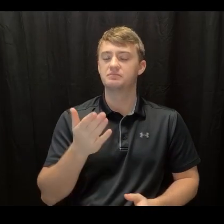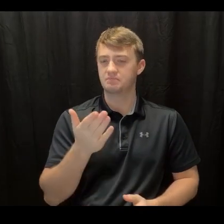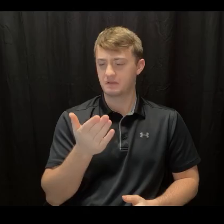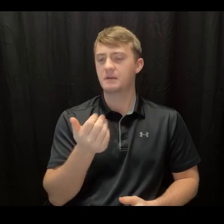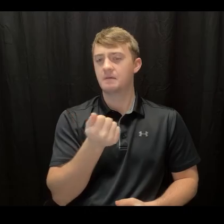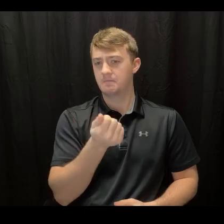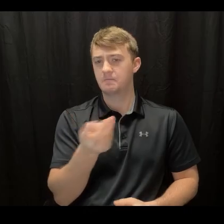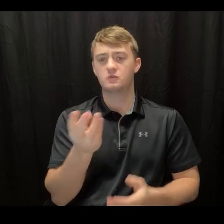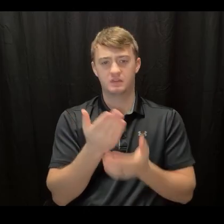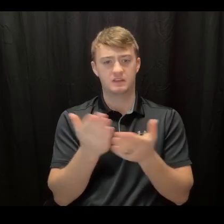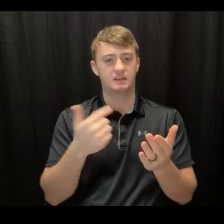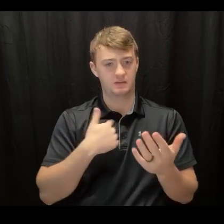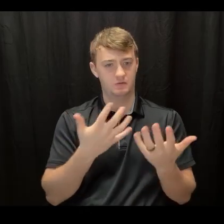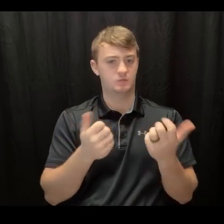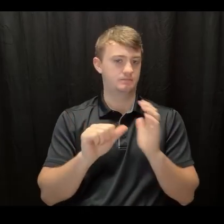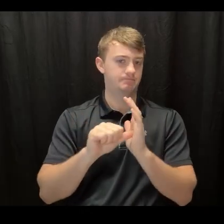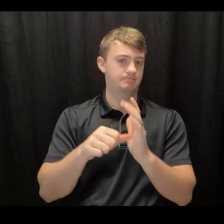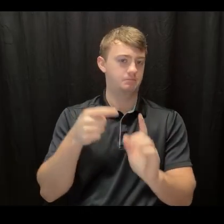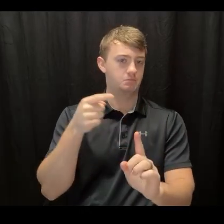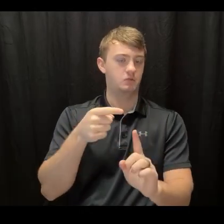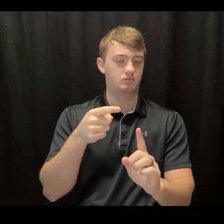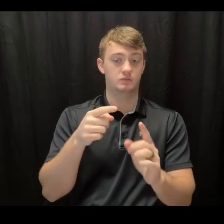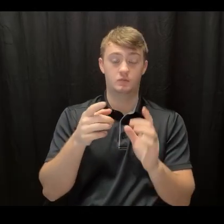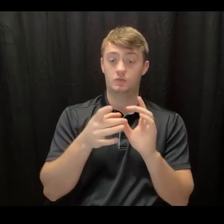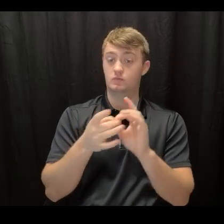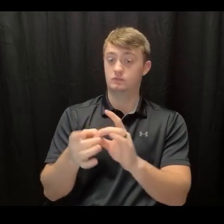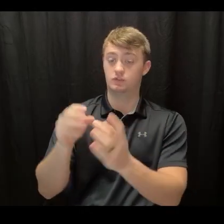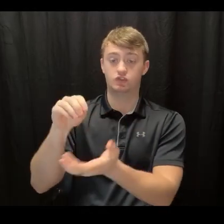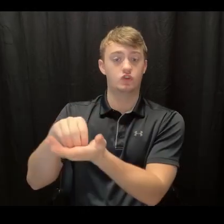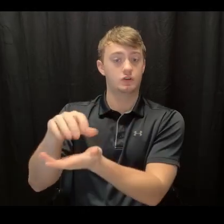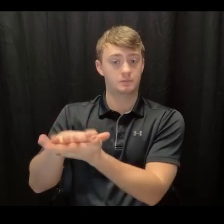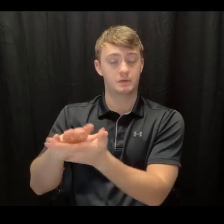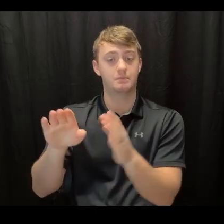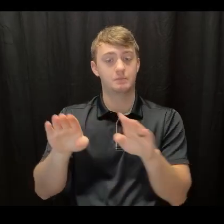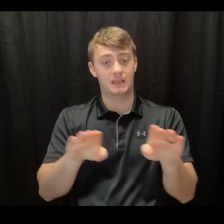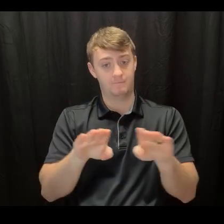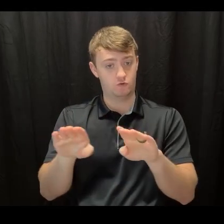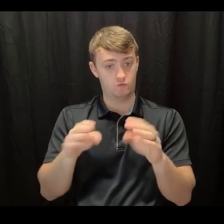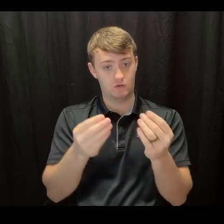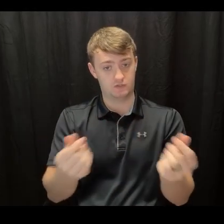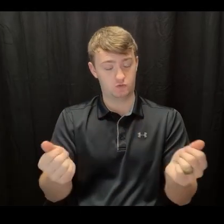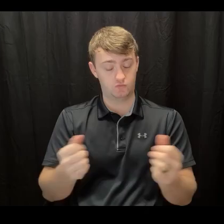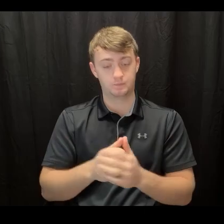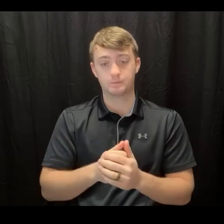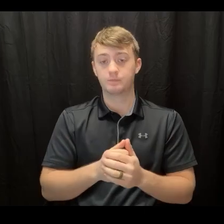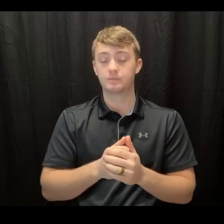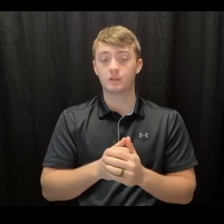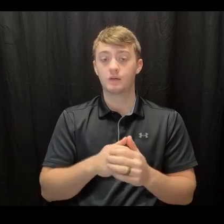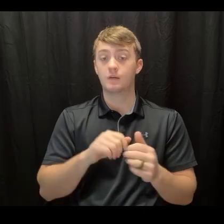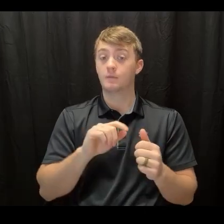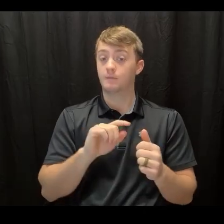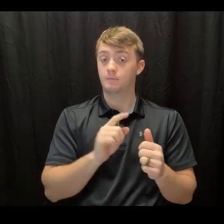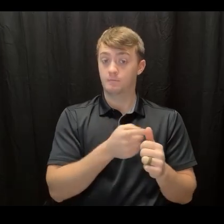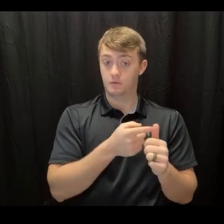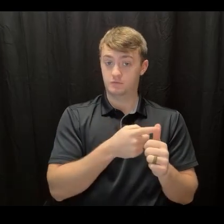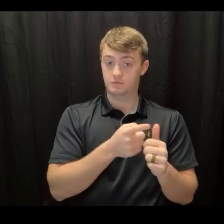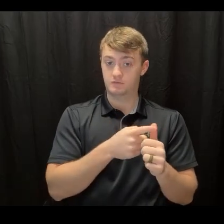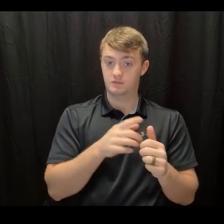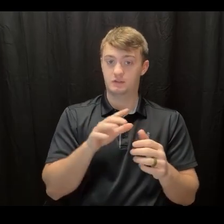These are just a few things I want to point out in documenting behavior resolutions. First of